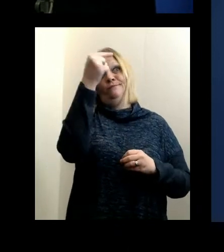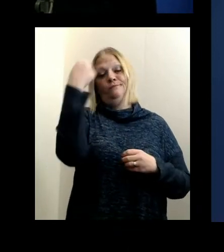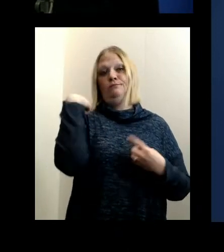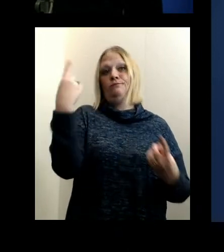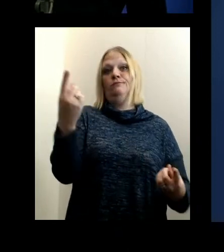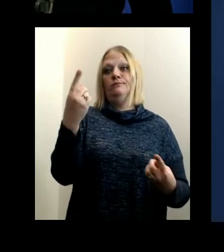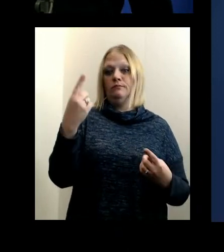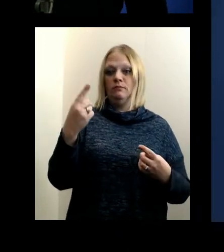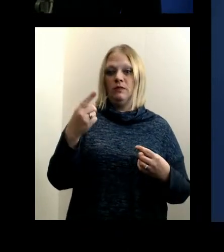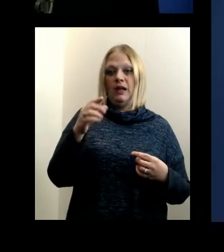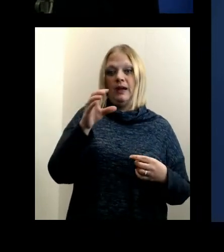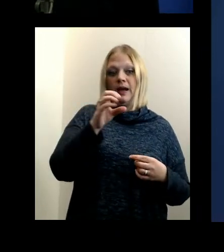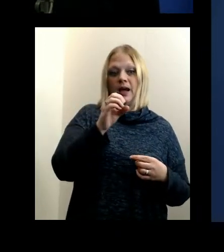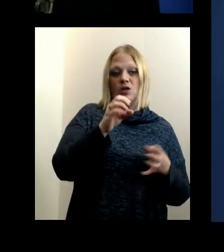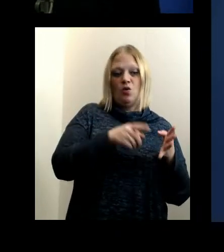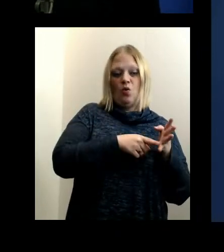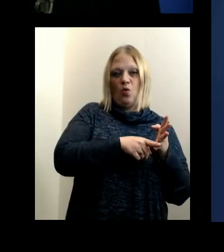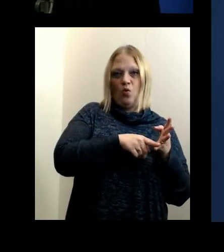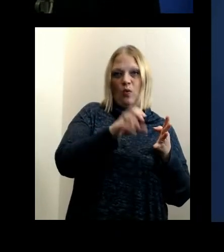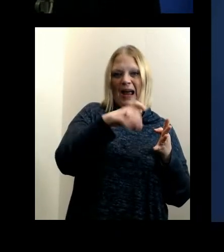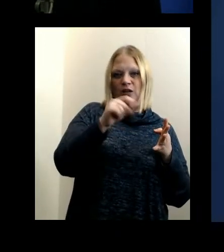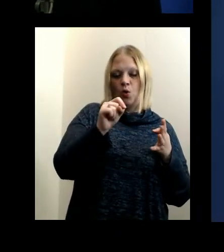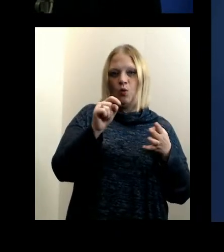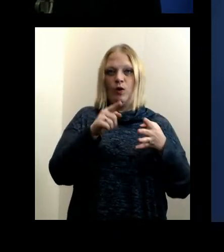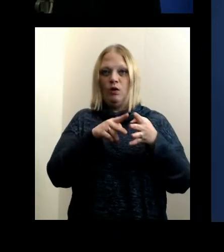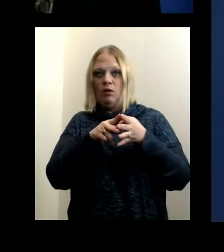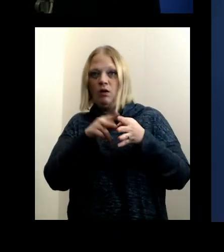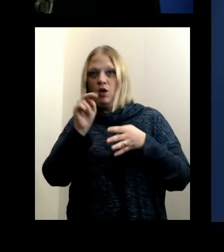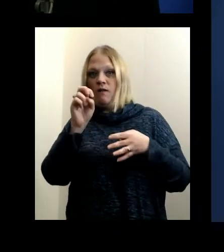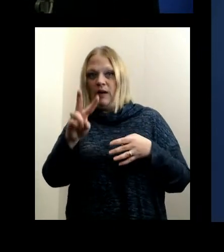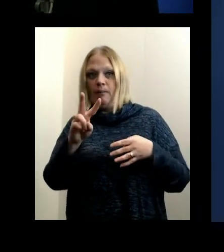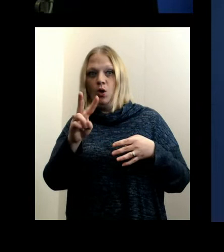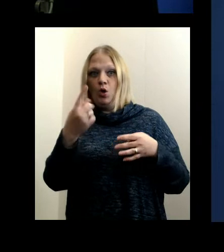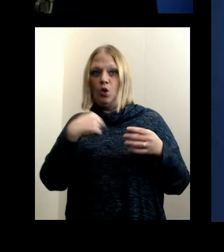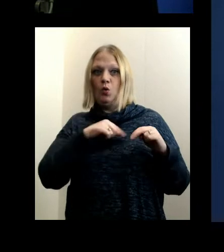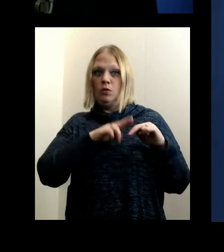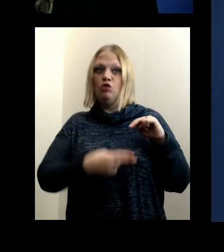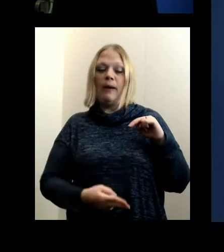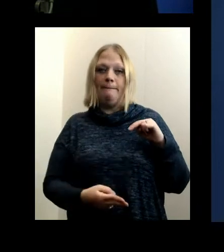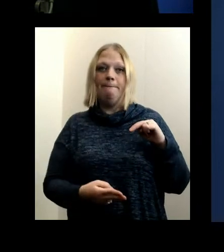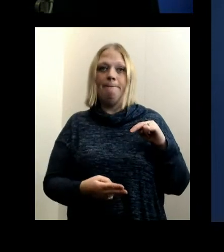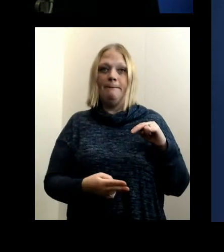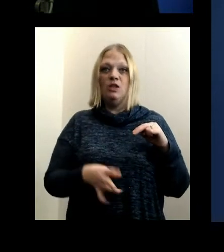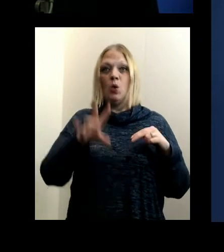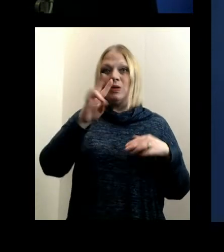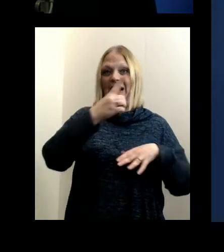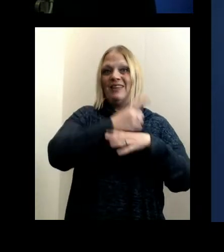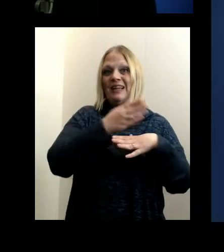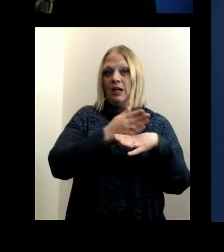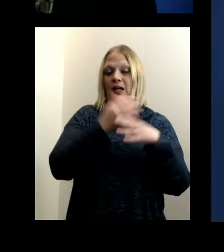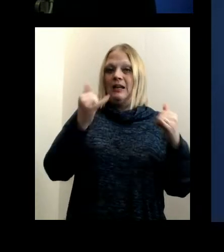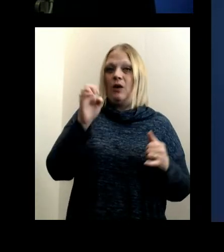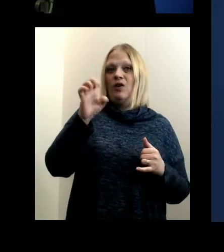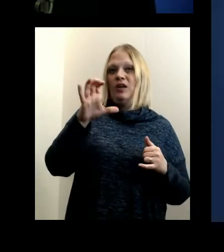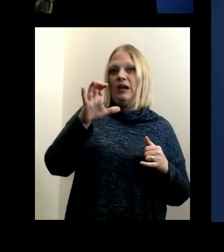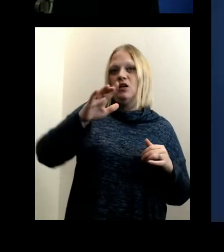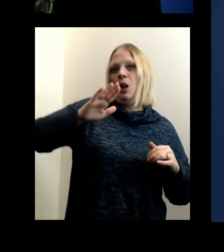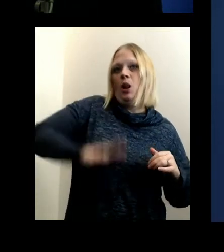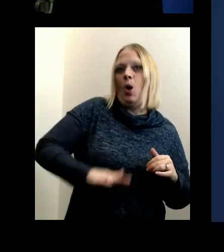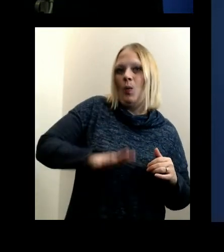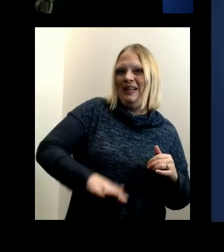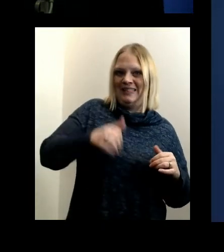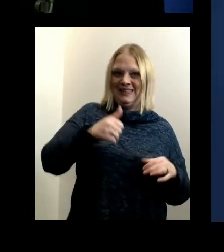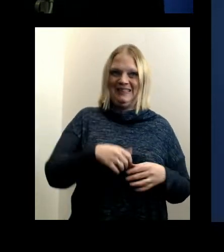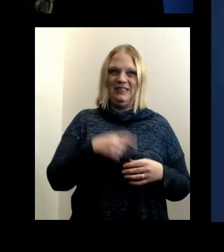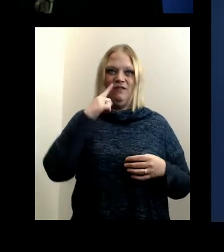and November, we actually have dropped, and now on a 4-day or 7-day rolling average, Erie County is the lowest of those 4 counties.